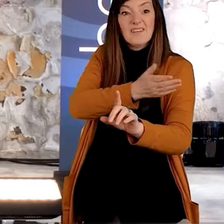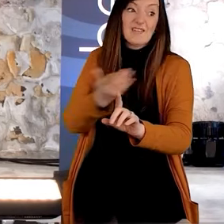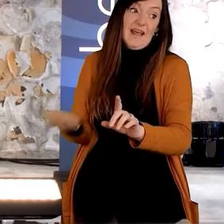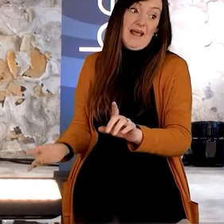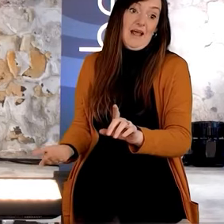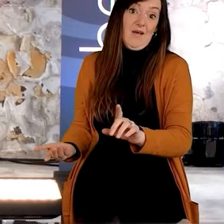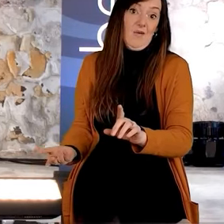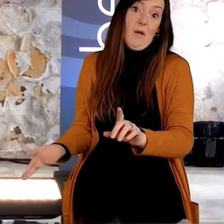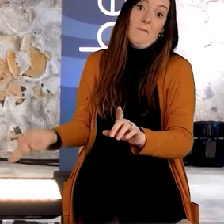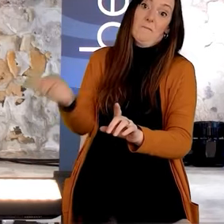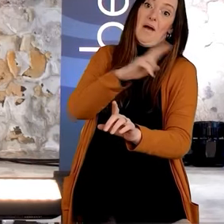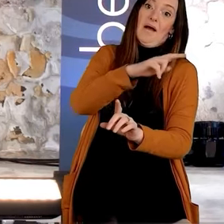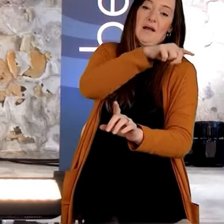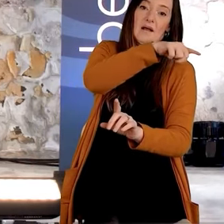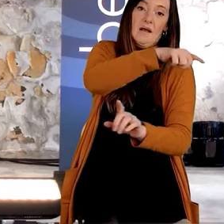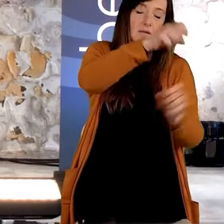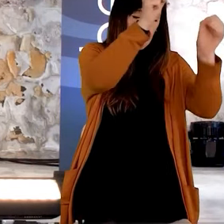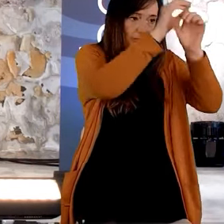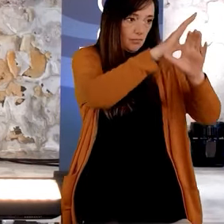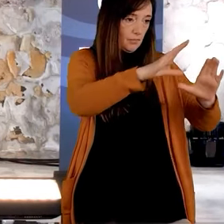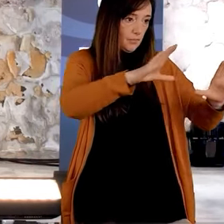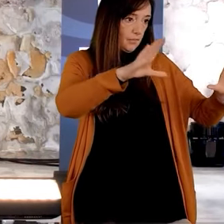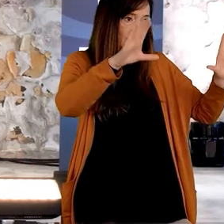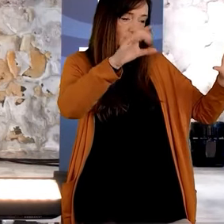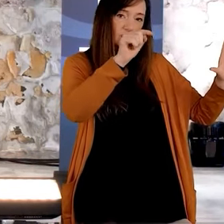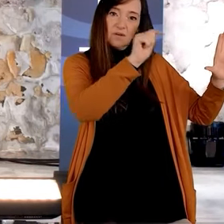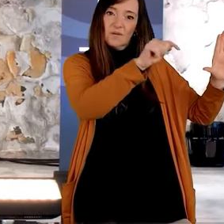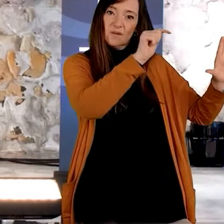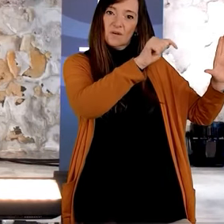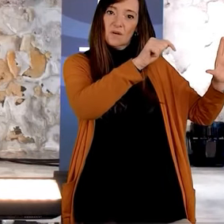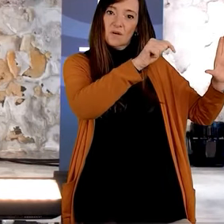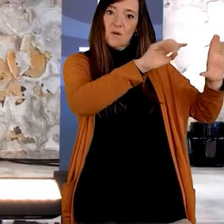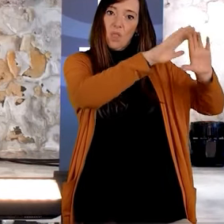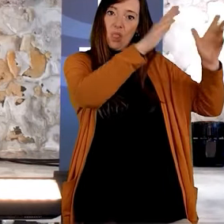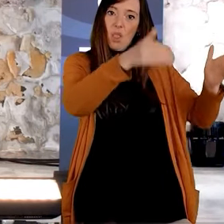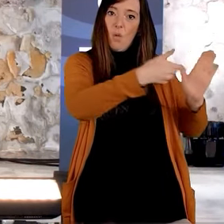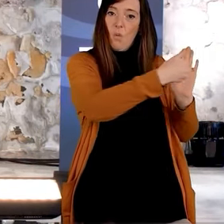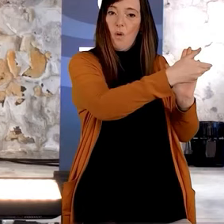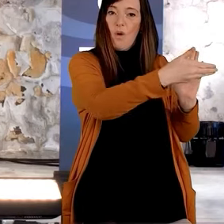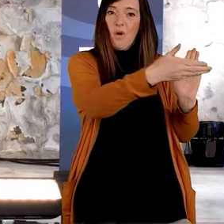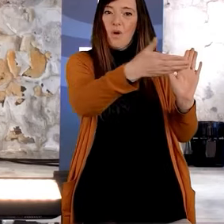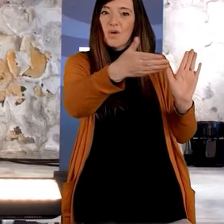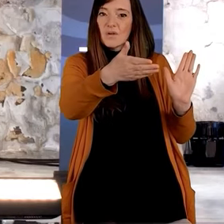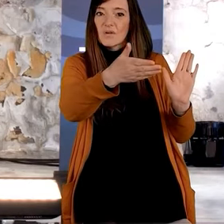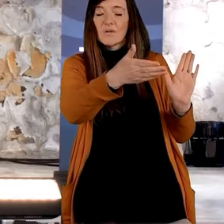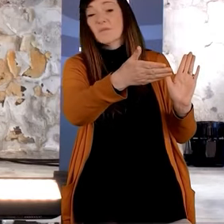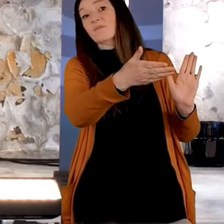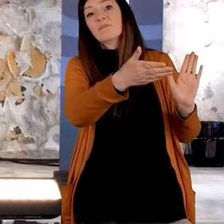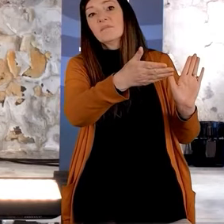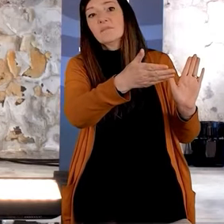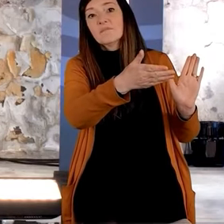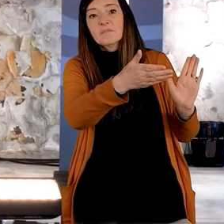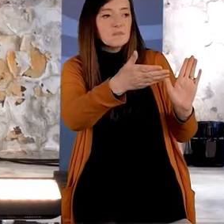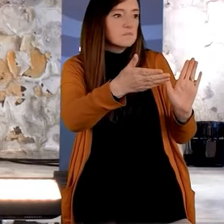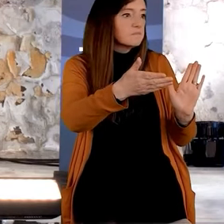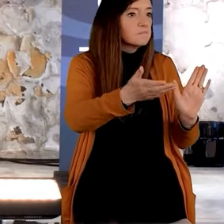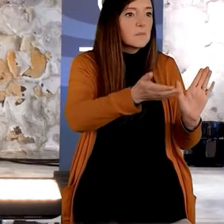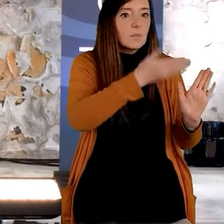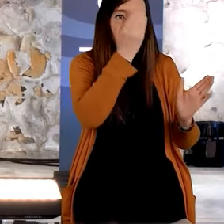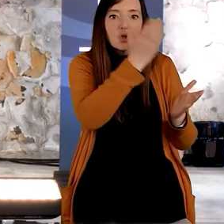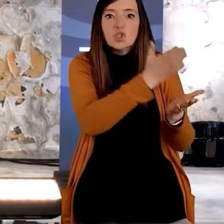in verses 9 and 10, David swings us back to the picture of what's going on in the world, all of us by nature. There's